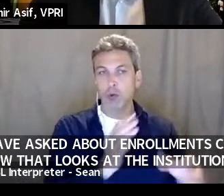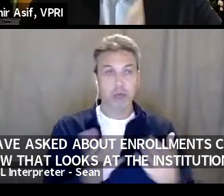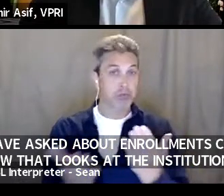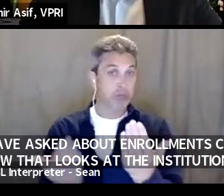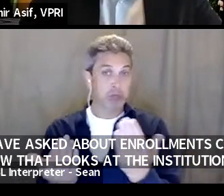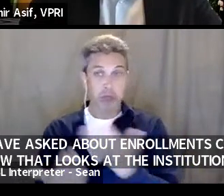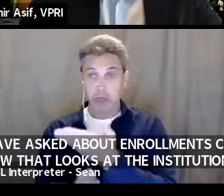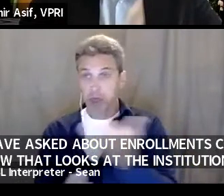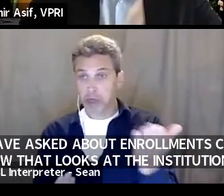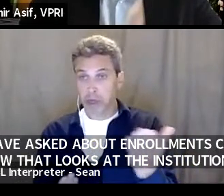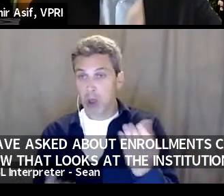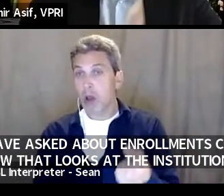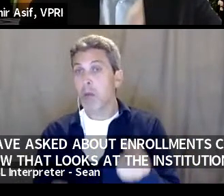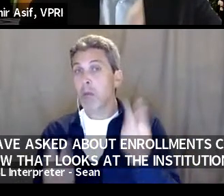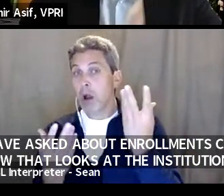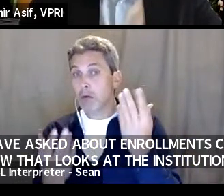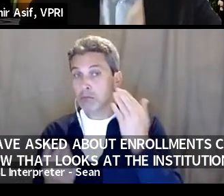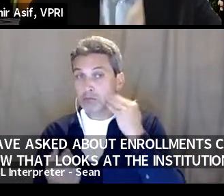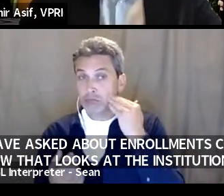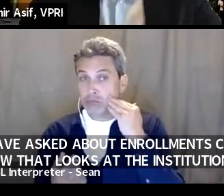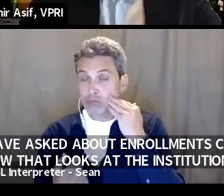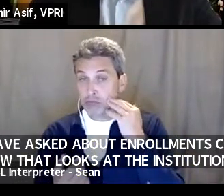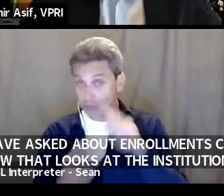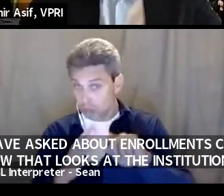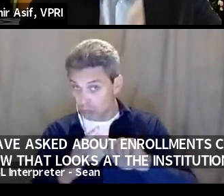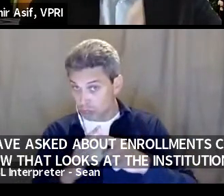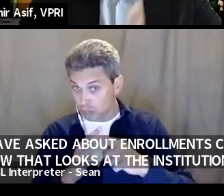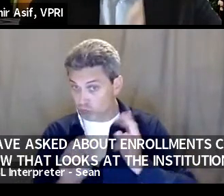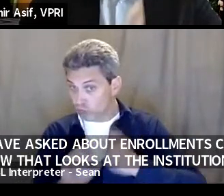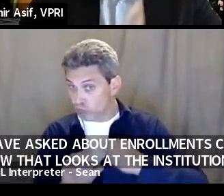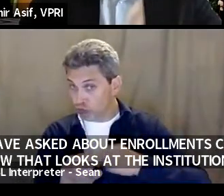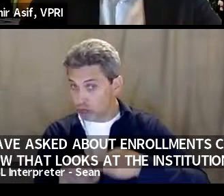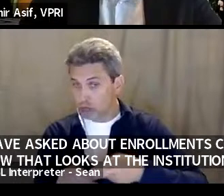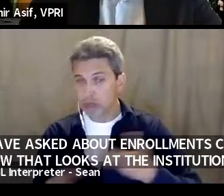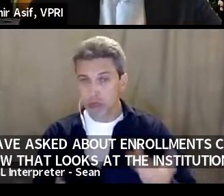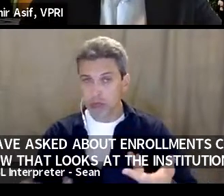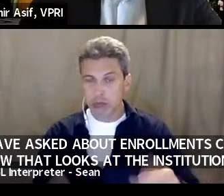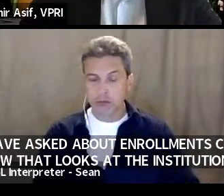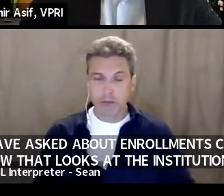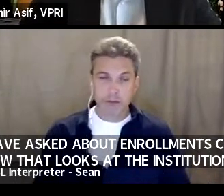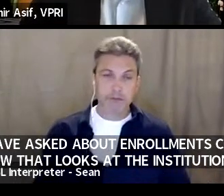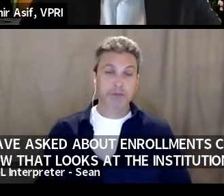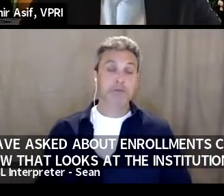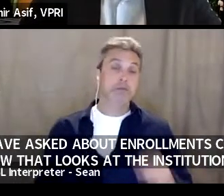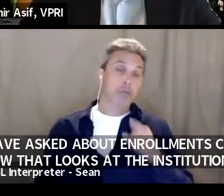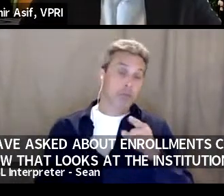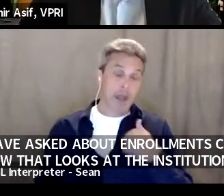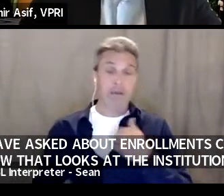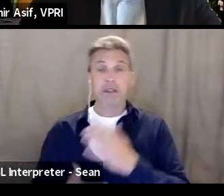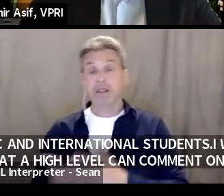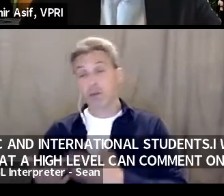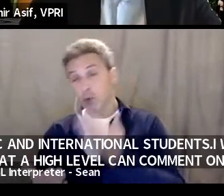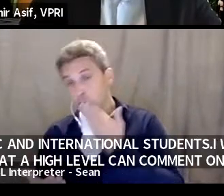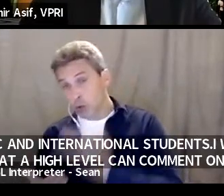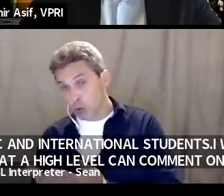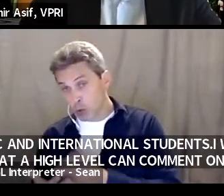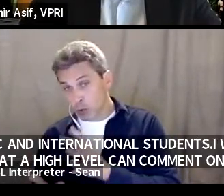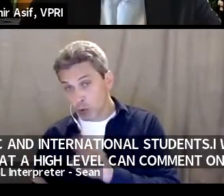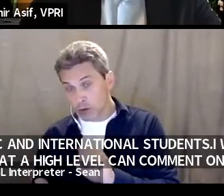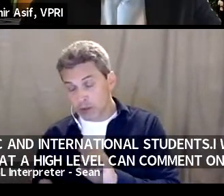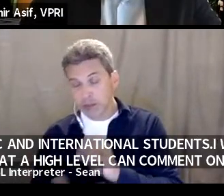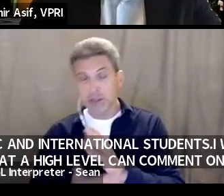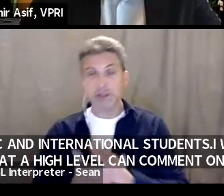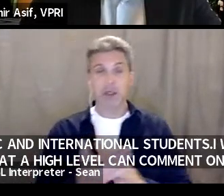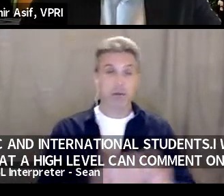the picture is evolving. You know, we've had some positive news and we've had some challenging news. In